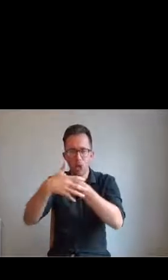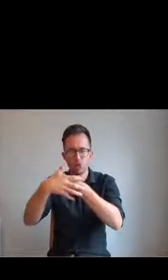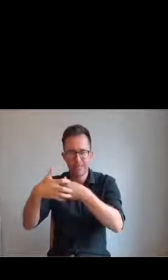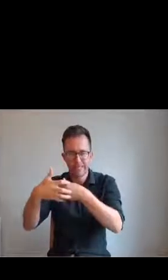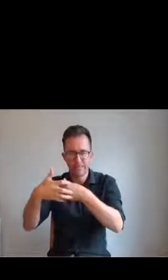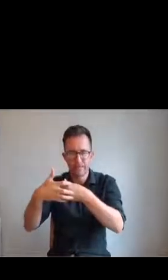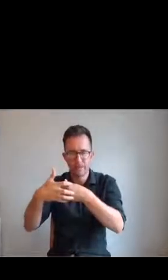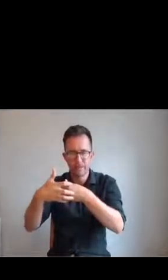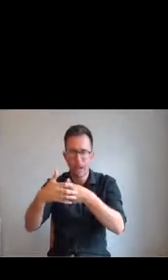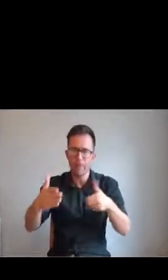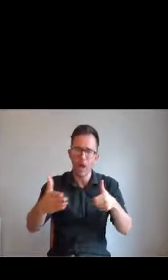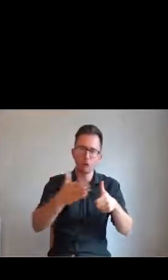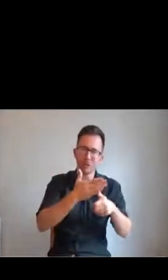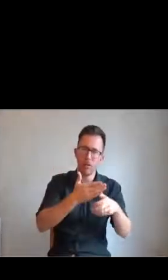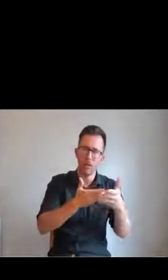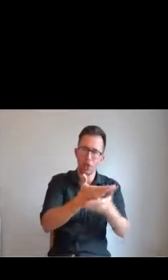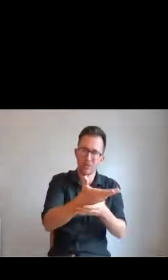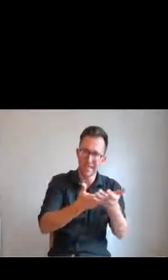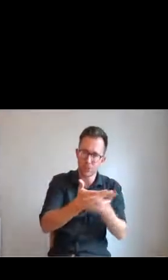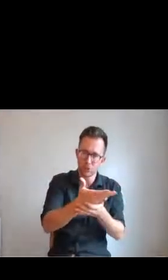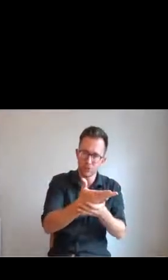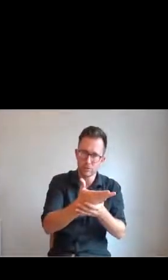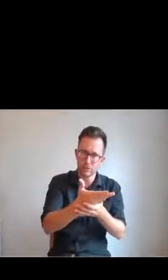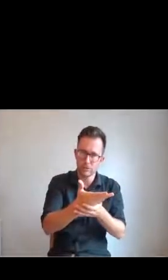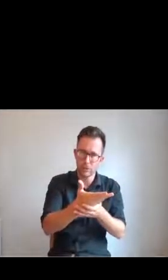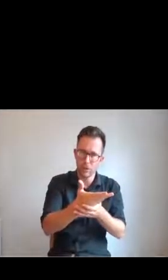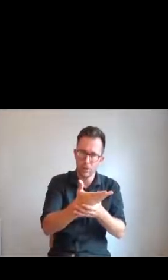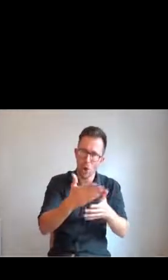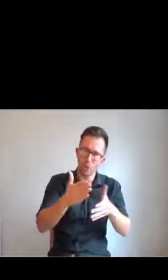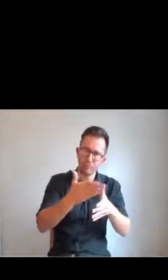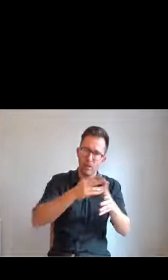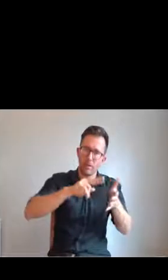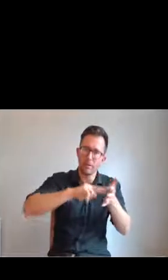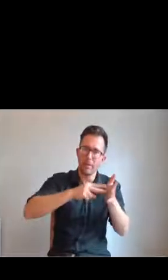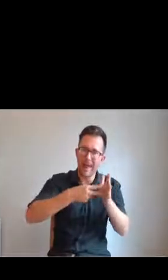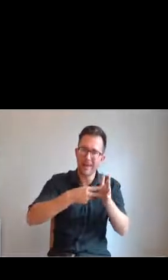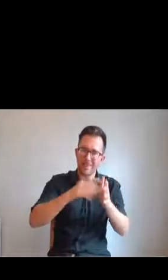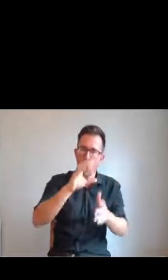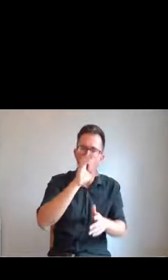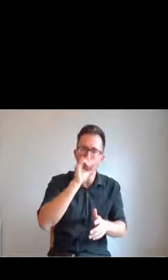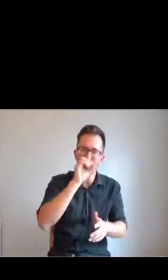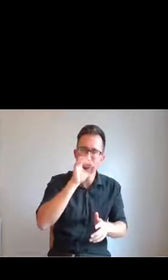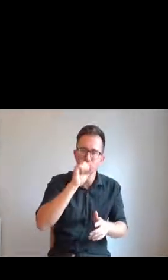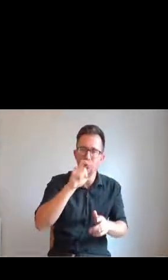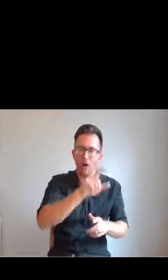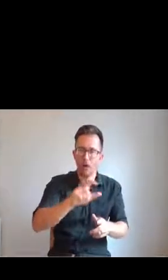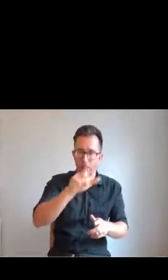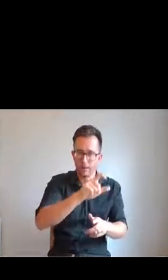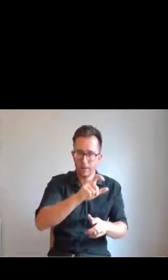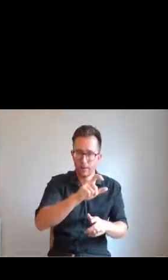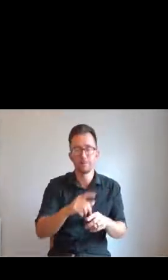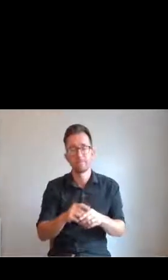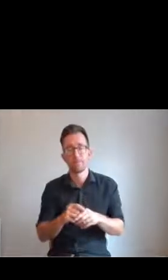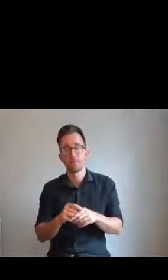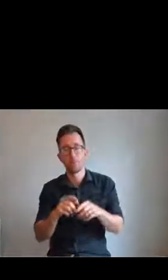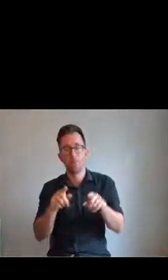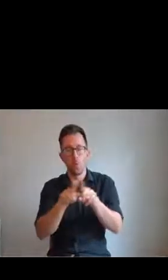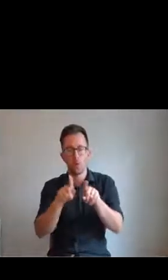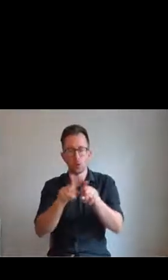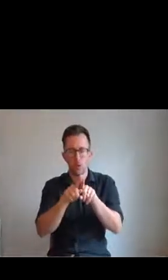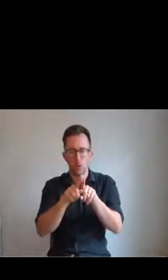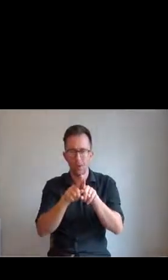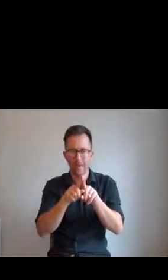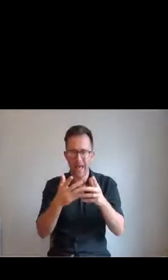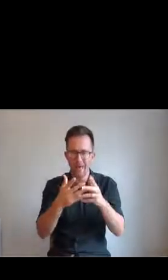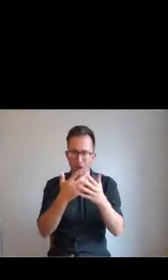at supplementary consultation is shown in orange. You can also see where we've made refinements shown by the dotted